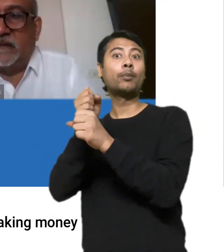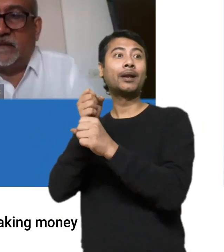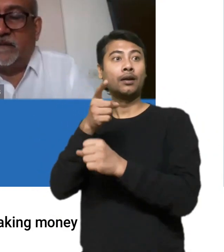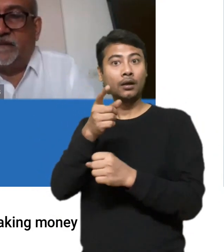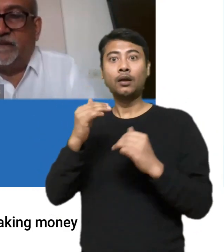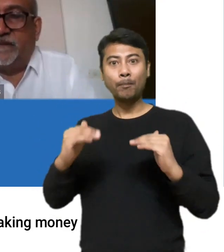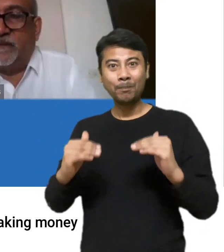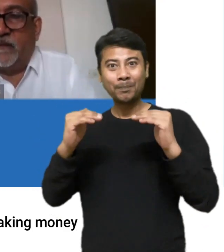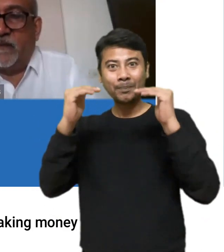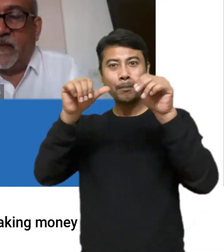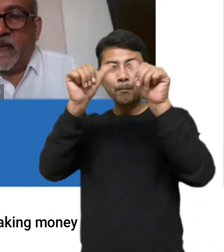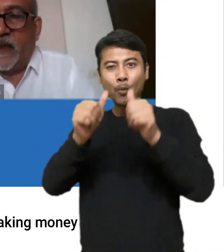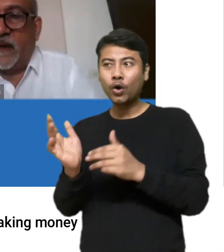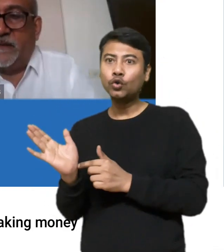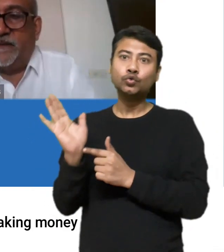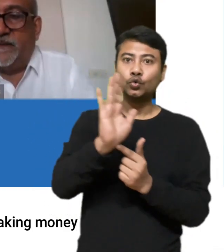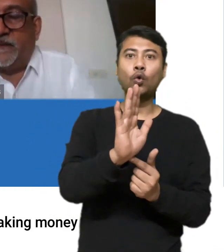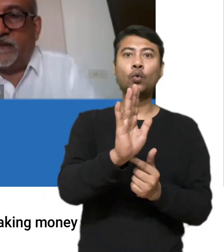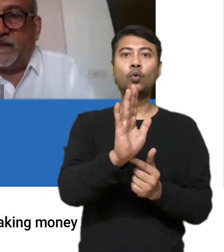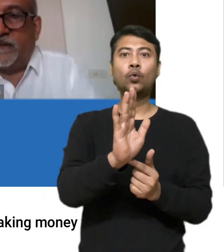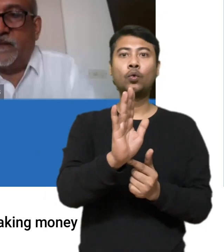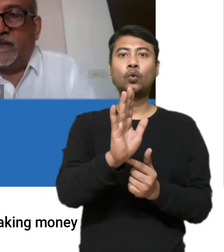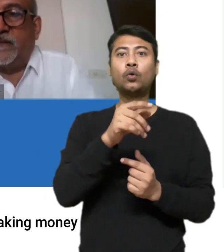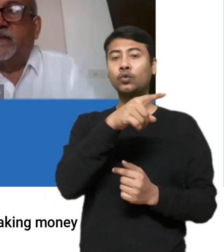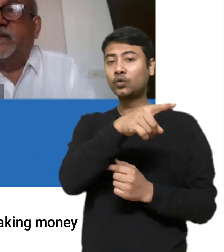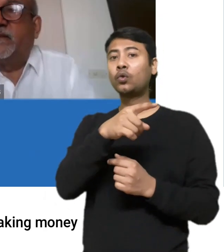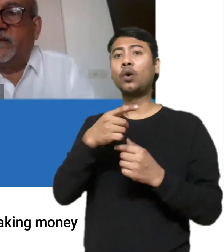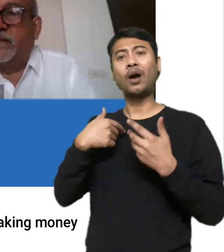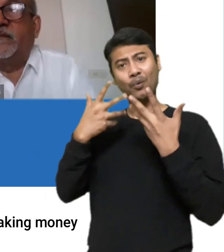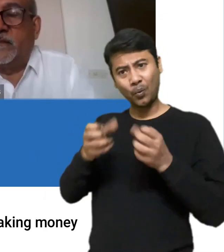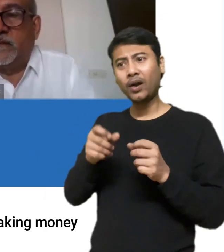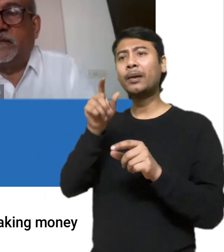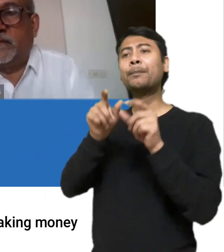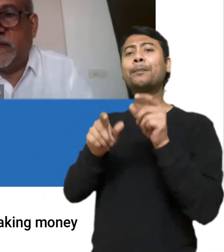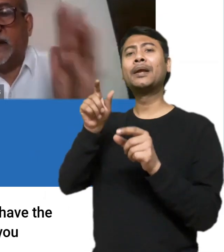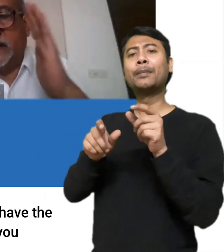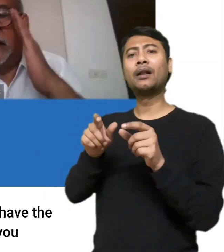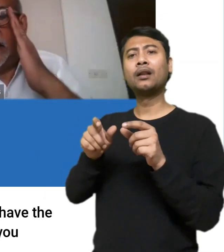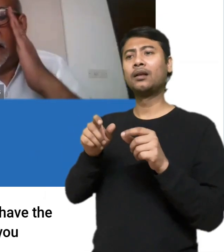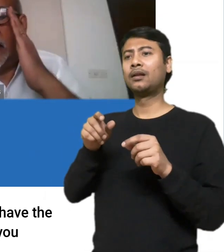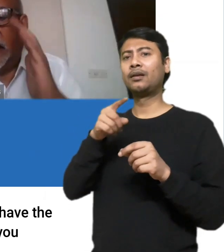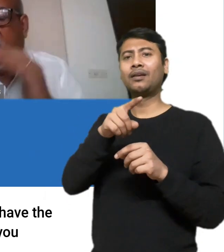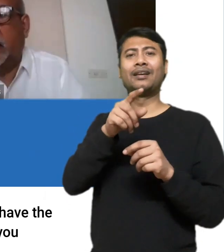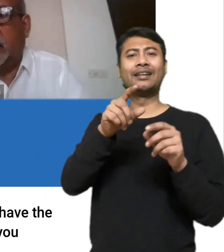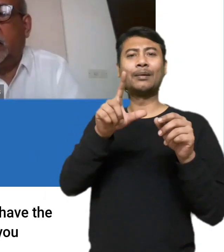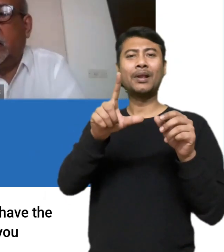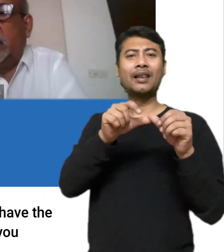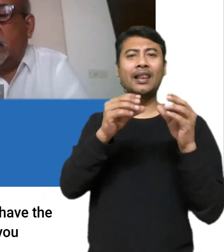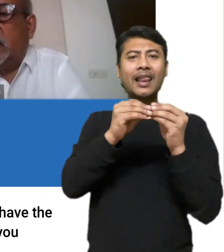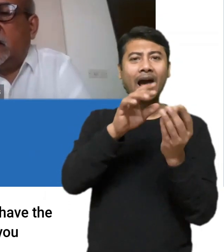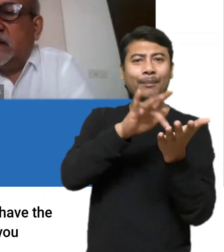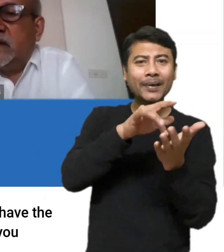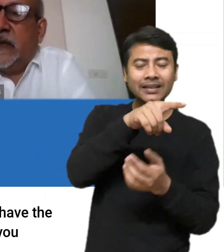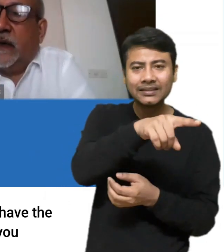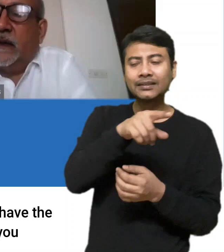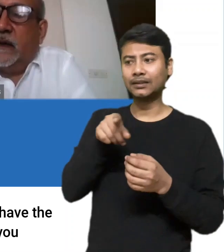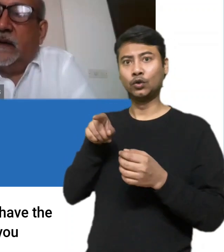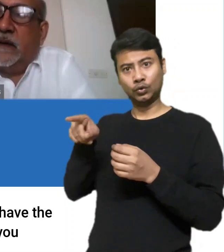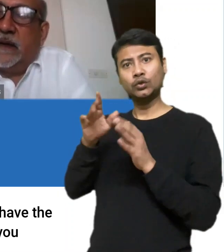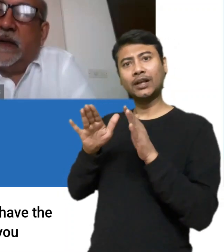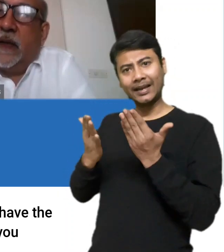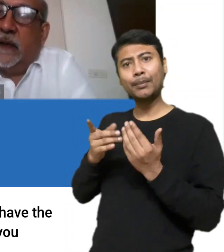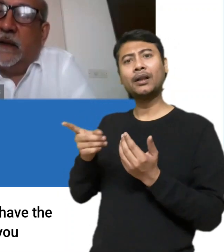or Tracer Labs, this you guys are making money, and yeah, that's what we that's want to support.